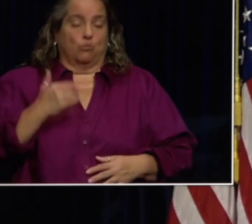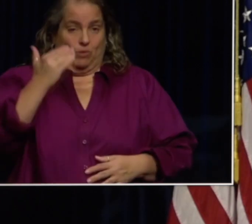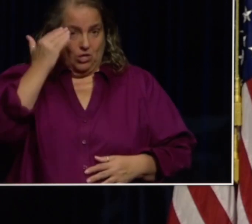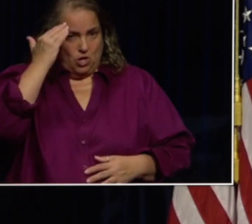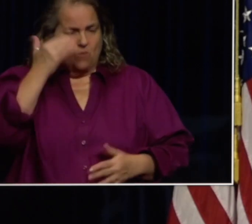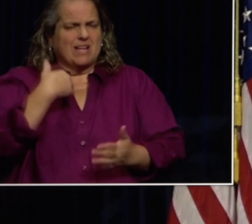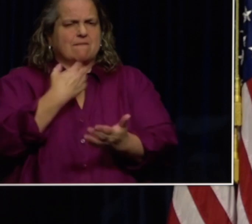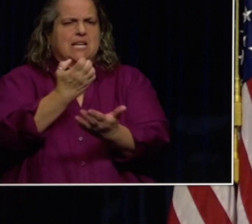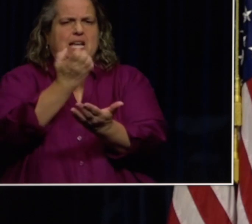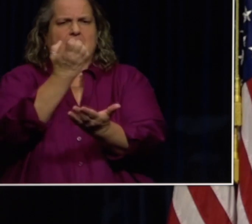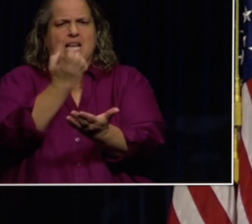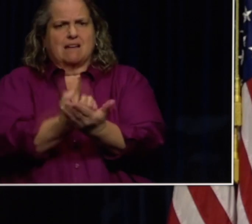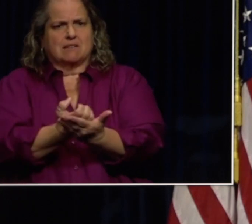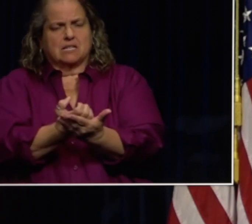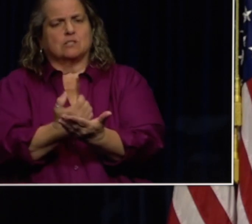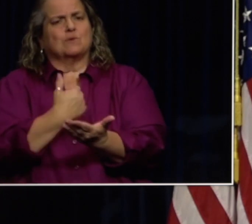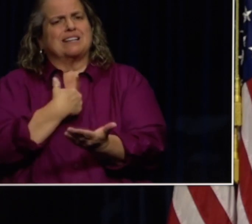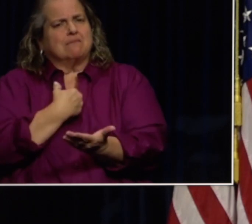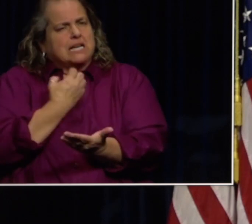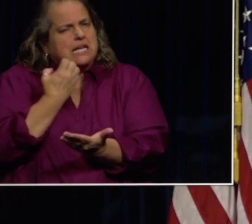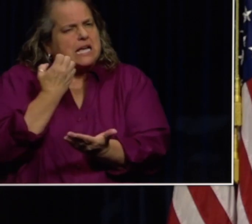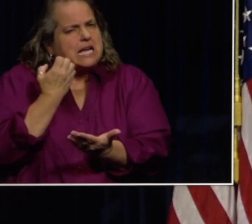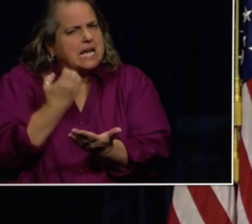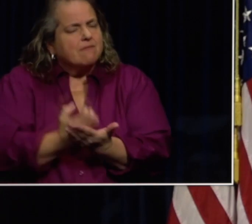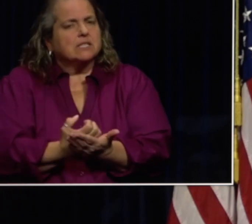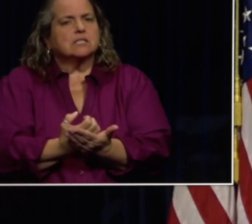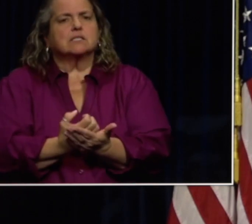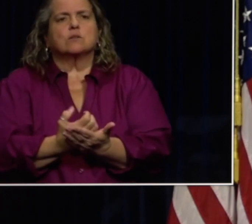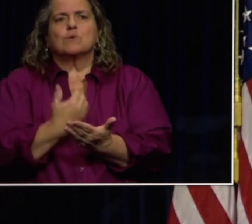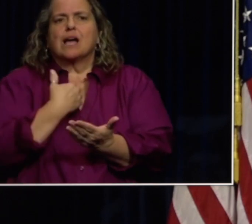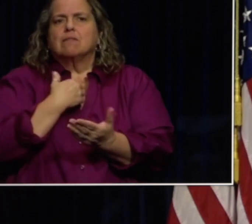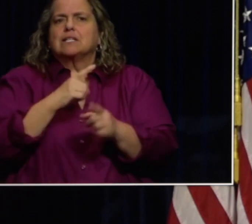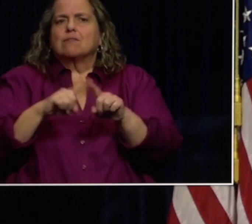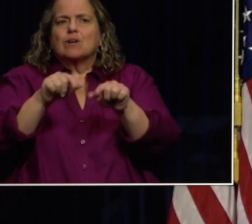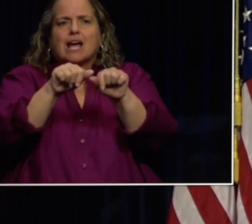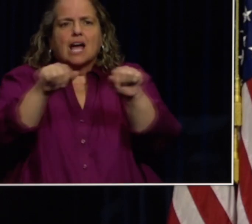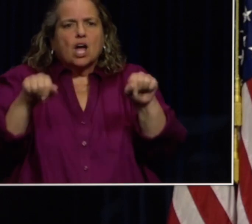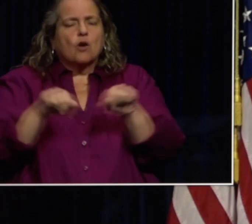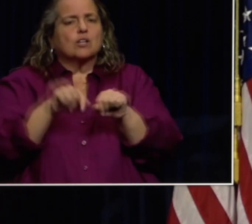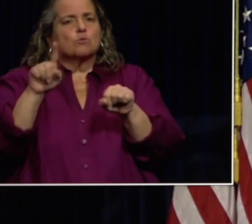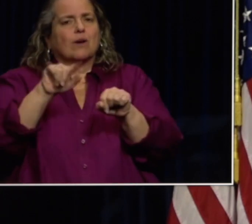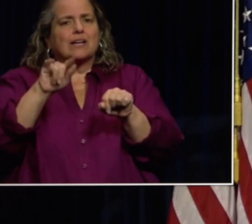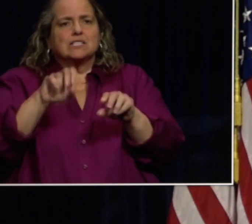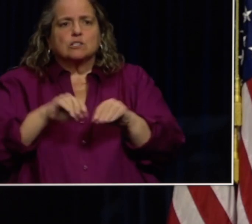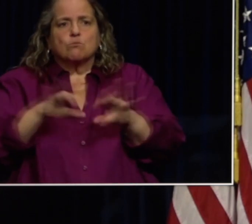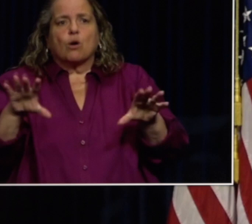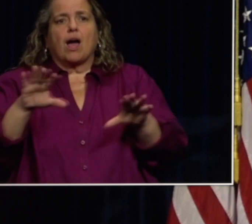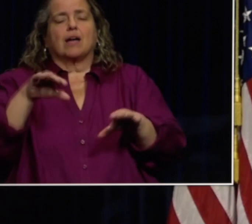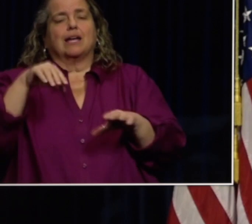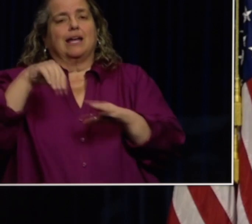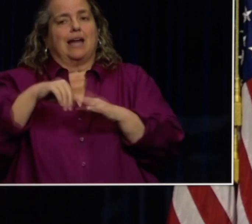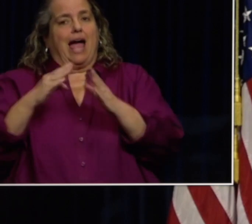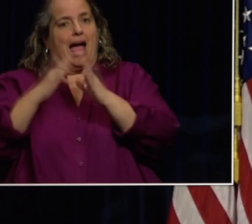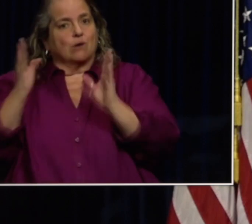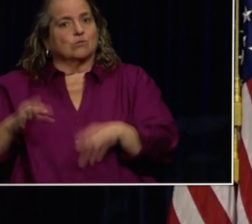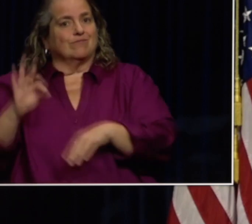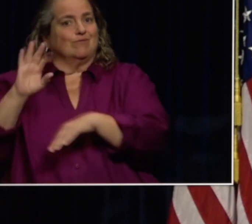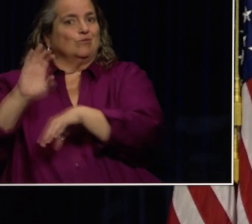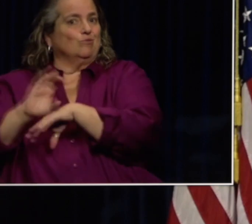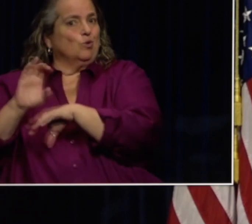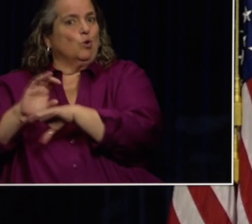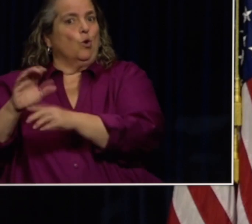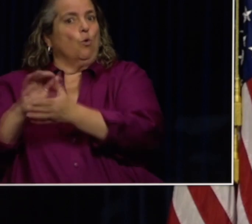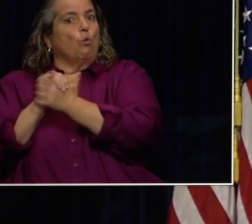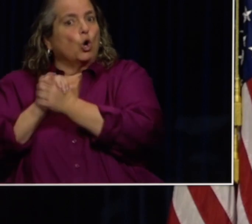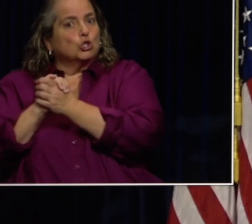steadfast dedication to social distancing, we will save 11 or maybe even more thousands of